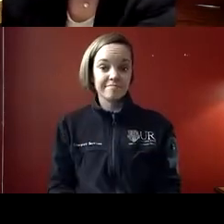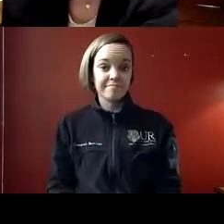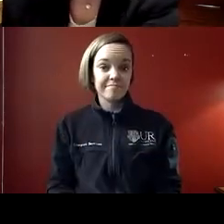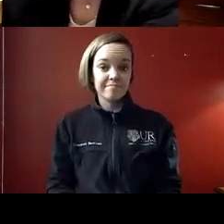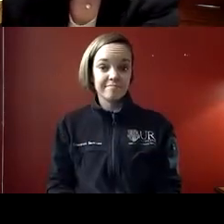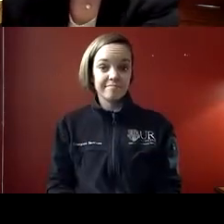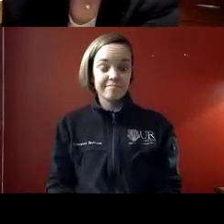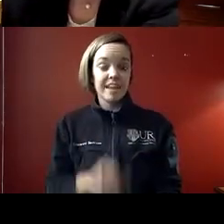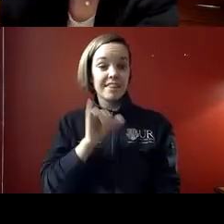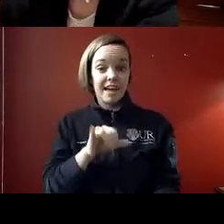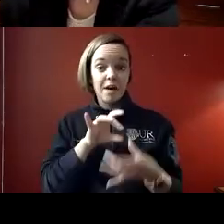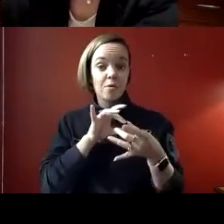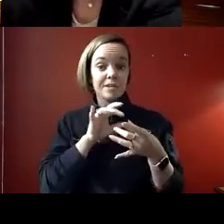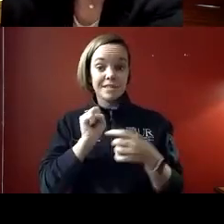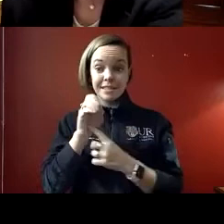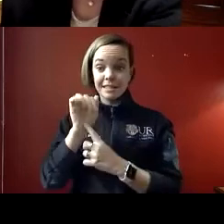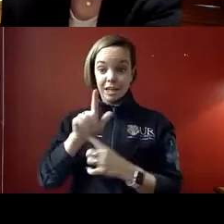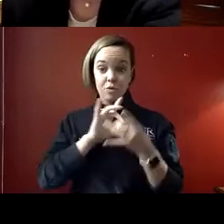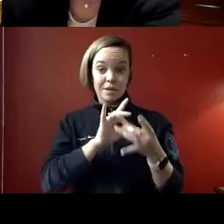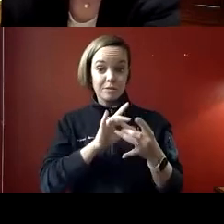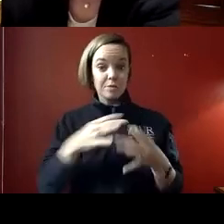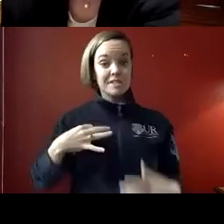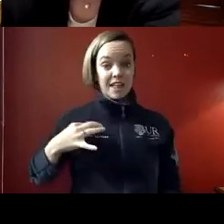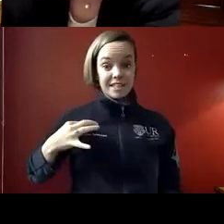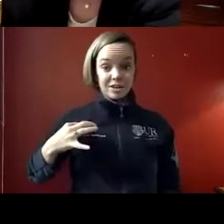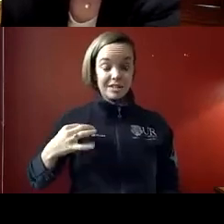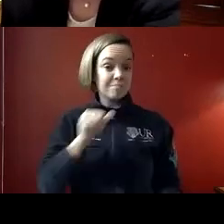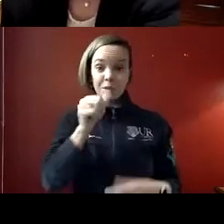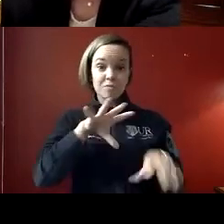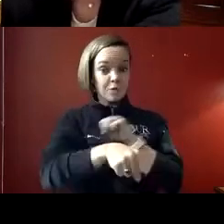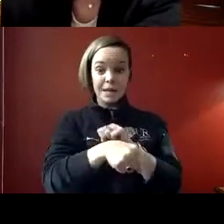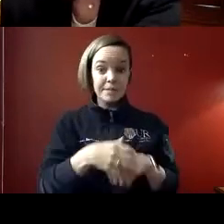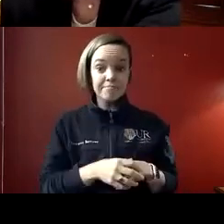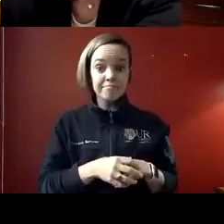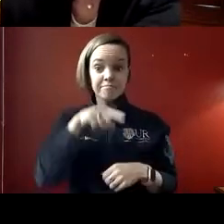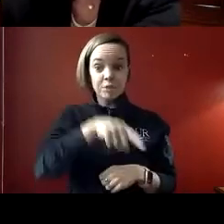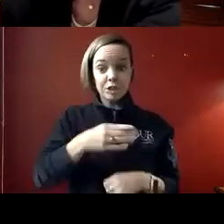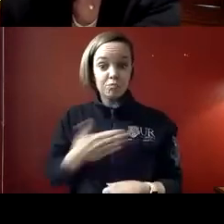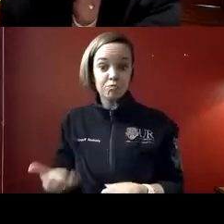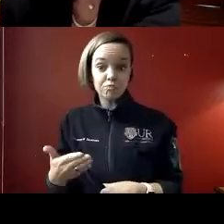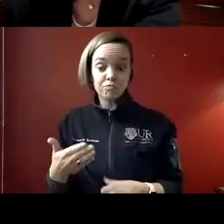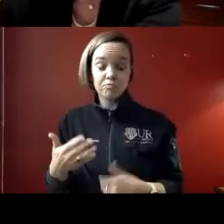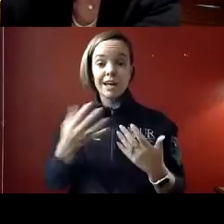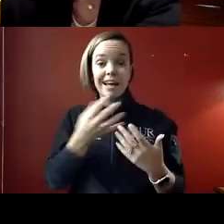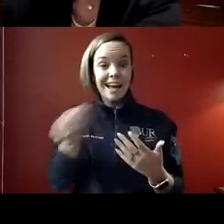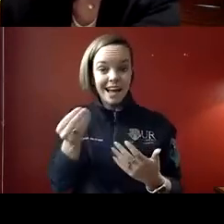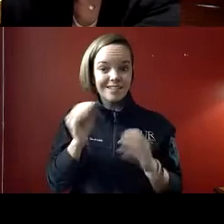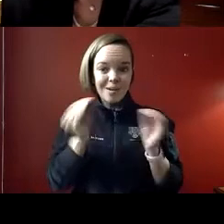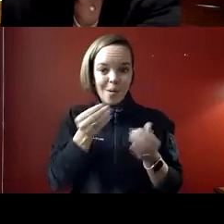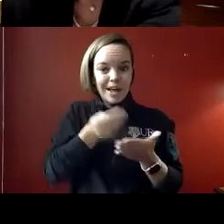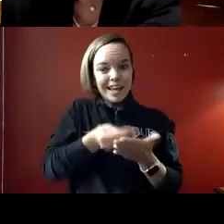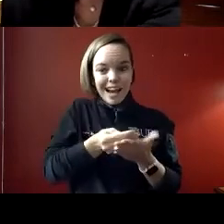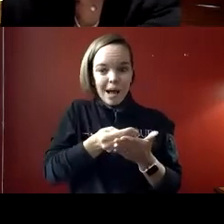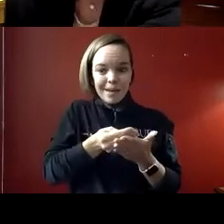was voluntary. He didn't rape her, she went along with it. And she didn't have economic suffering because for